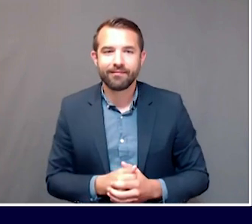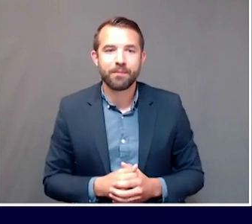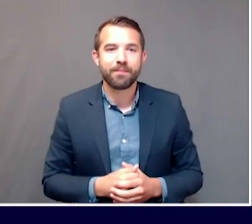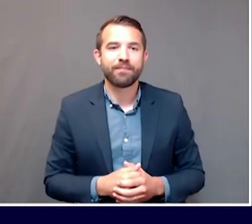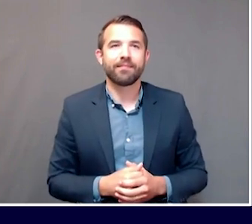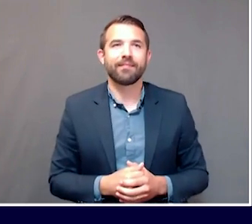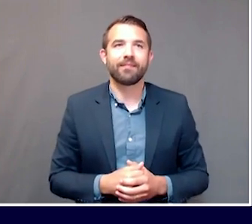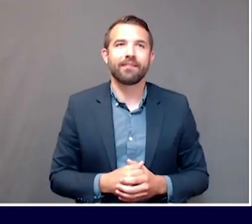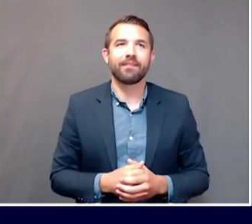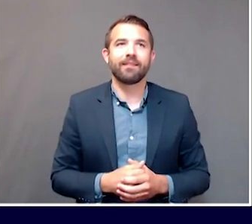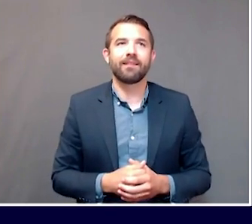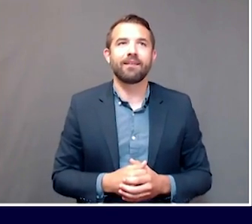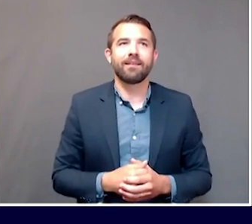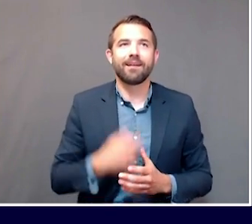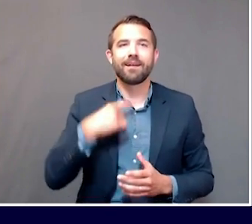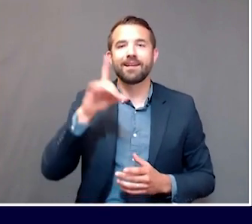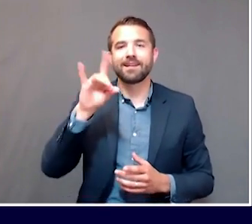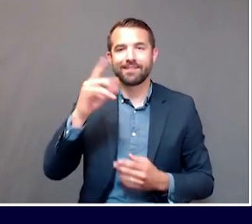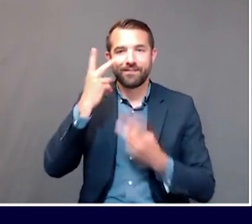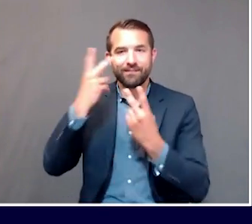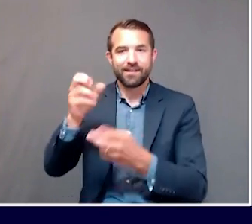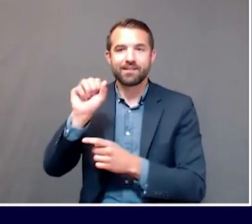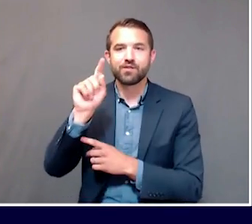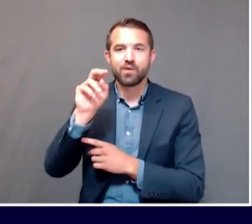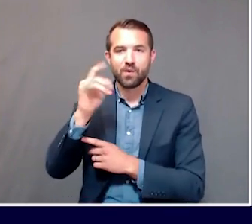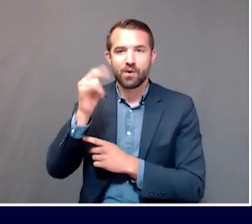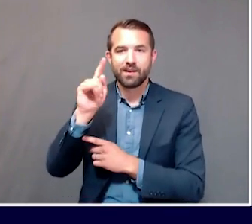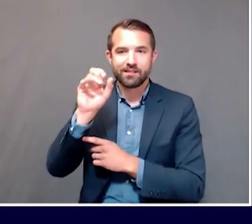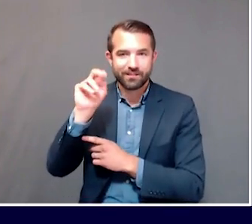I visited Stonington for a short time.